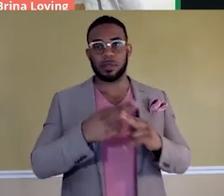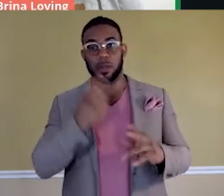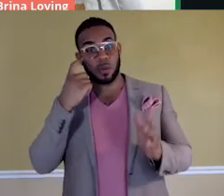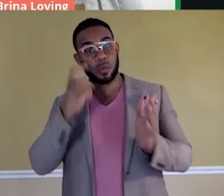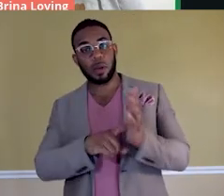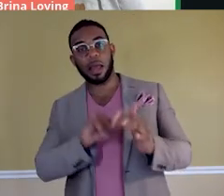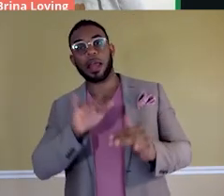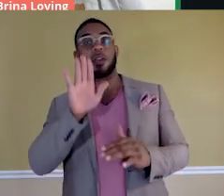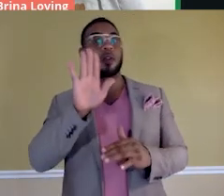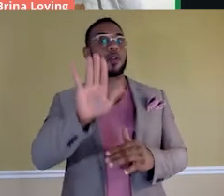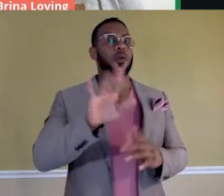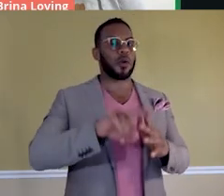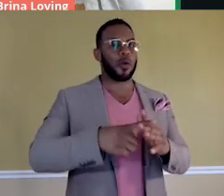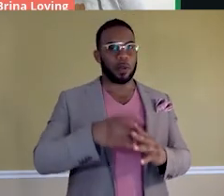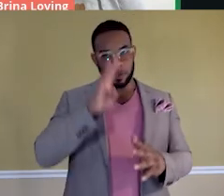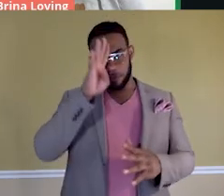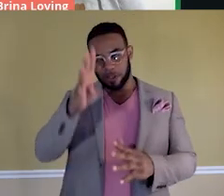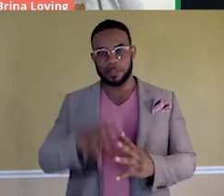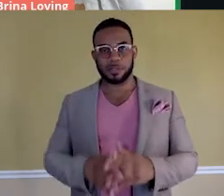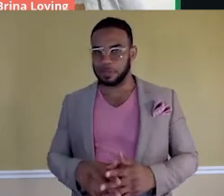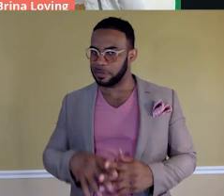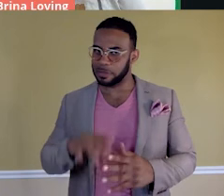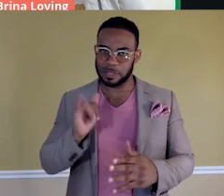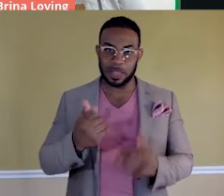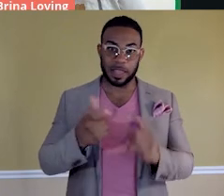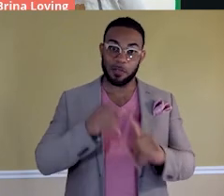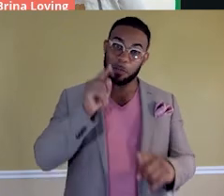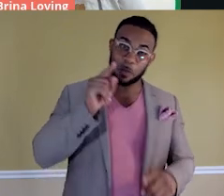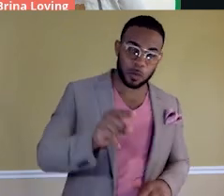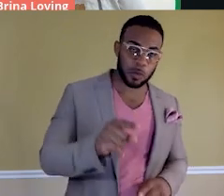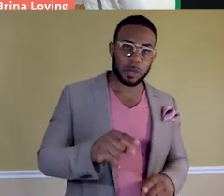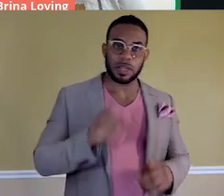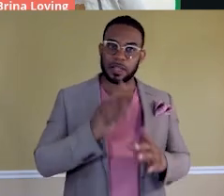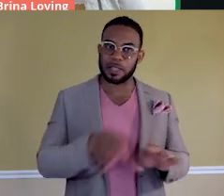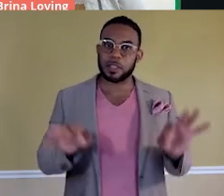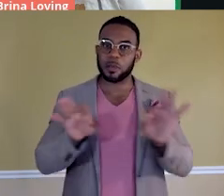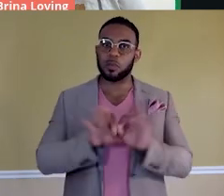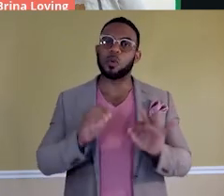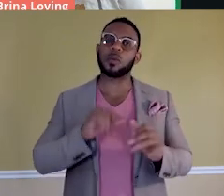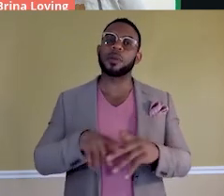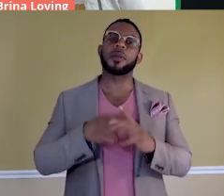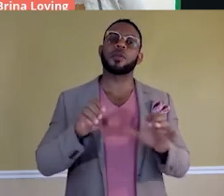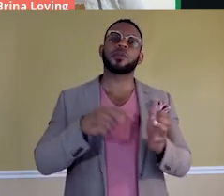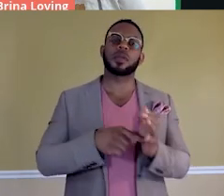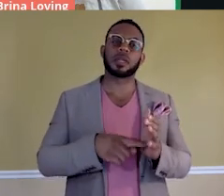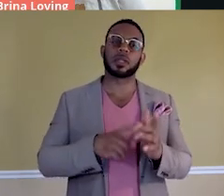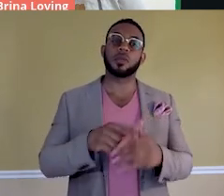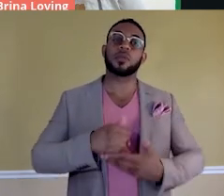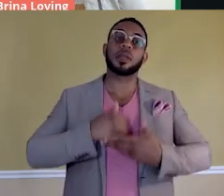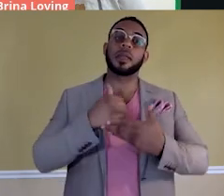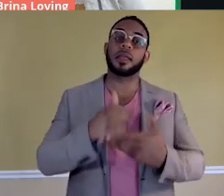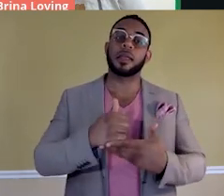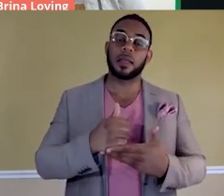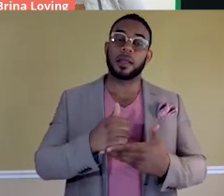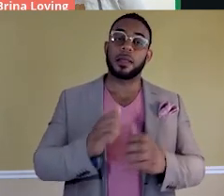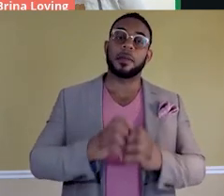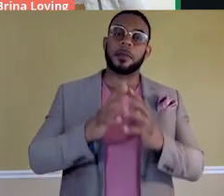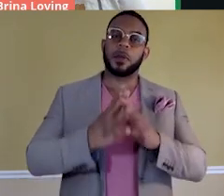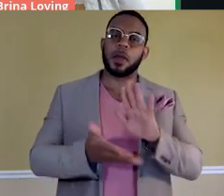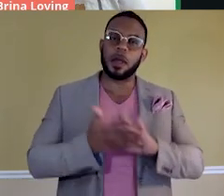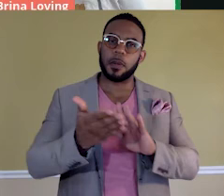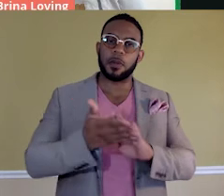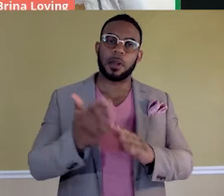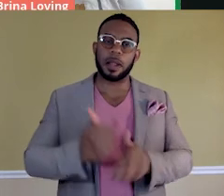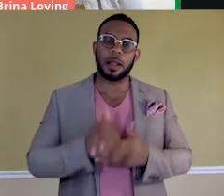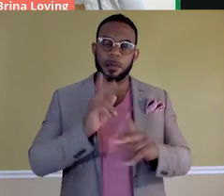recognized as your original invention, that it came from you. It is important that we begin to do this to help build corporations,